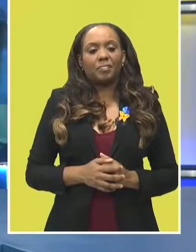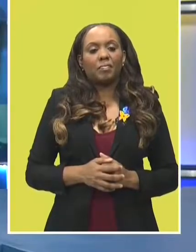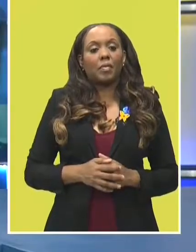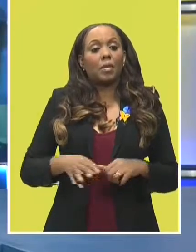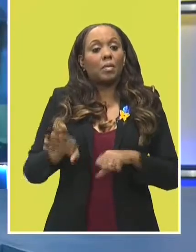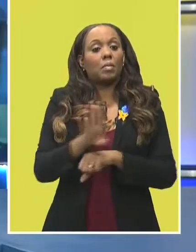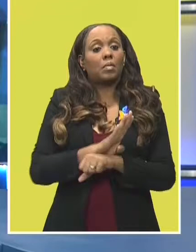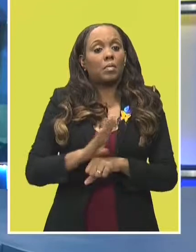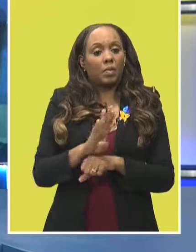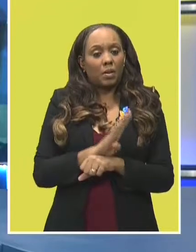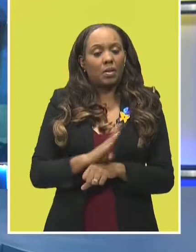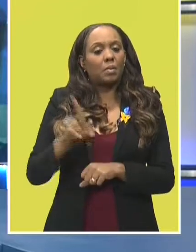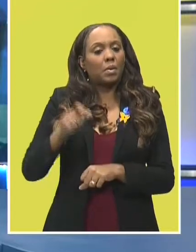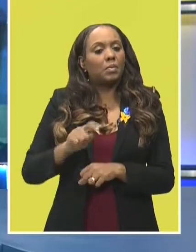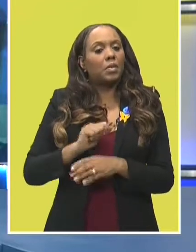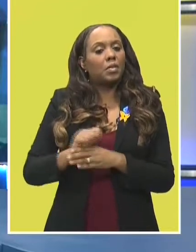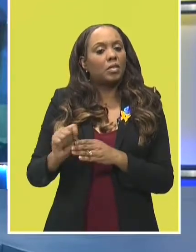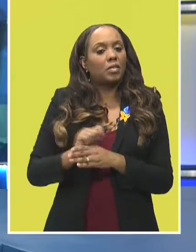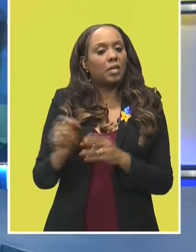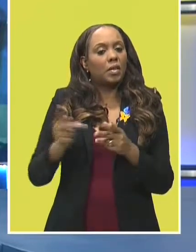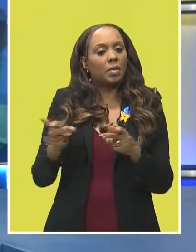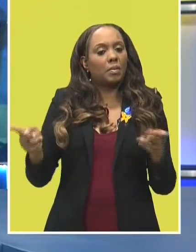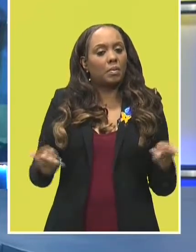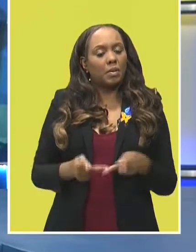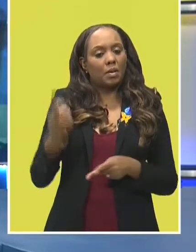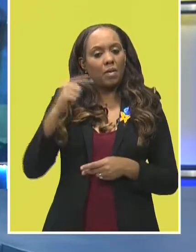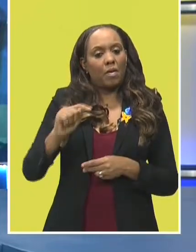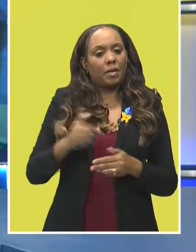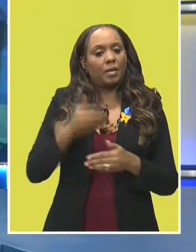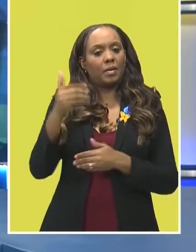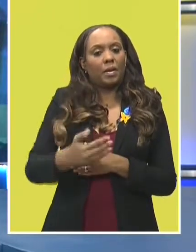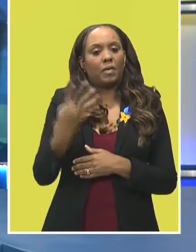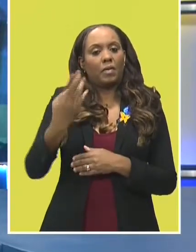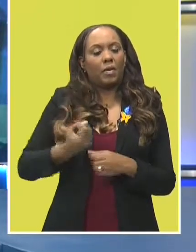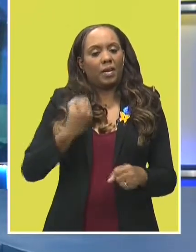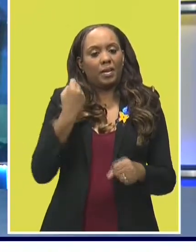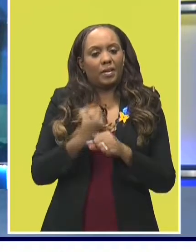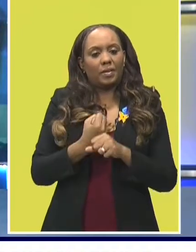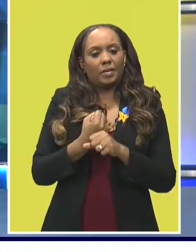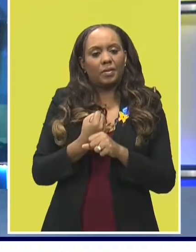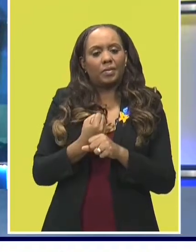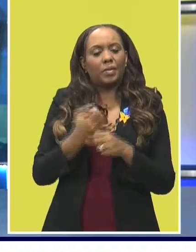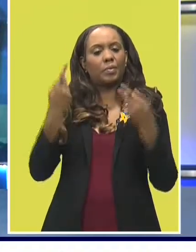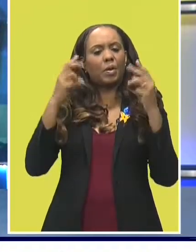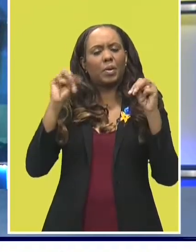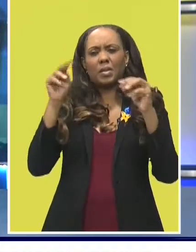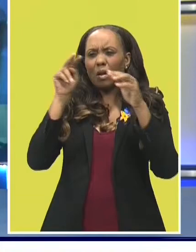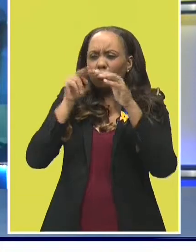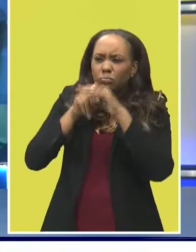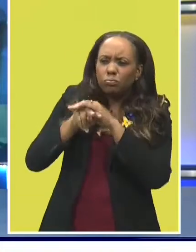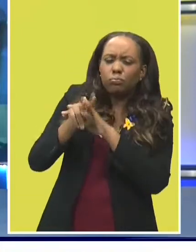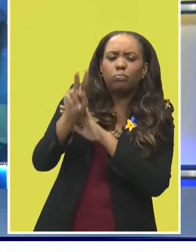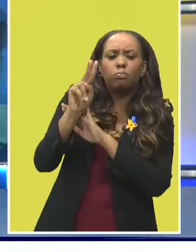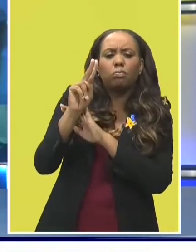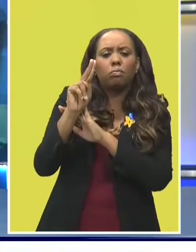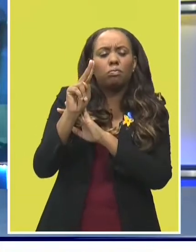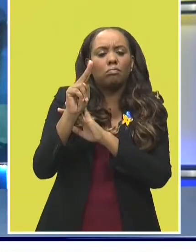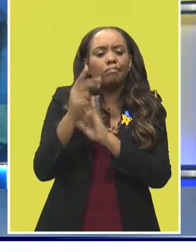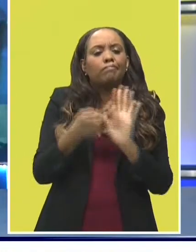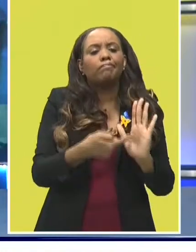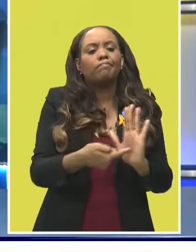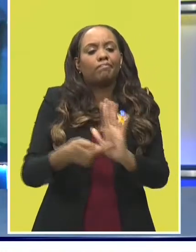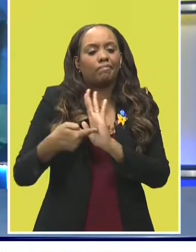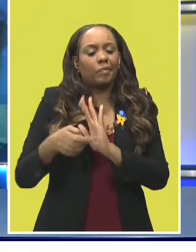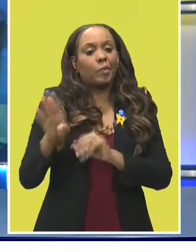Well, the entire country must be a training campus for the next 4 years. This vision was shared by Prime Minister Mia Motley as the